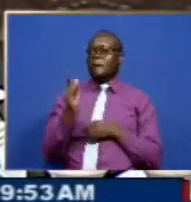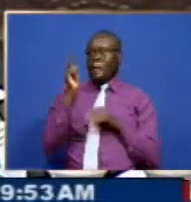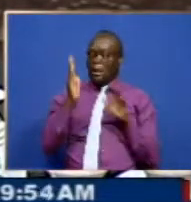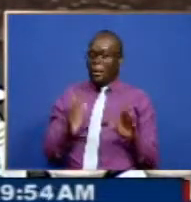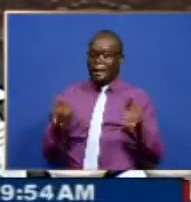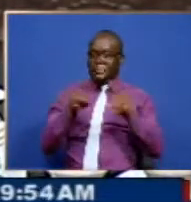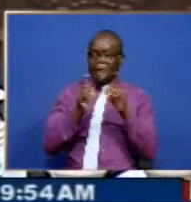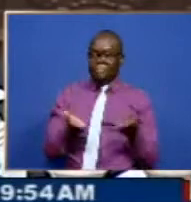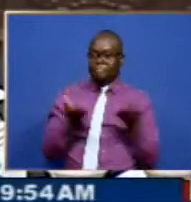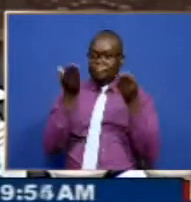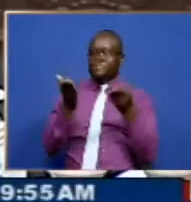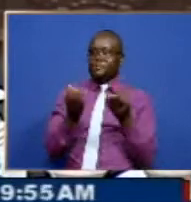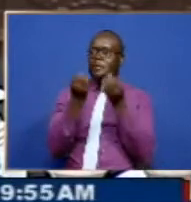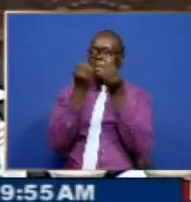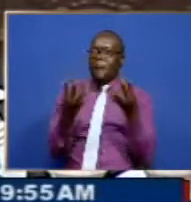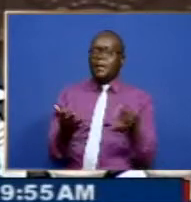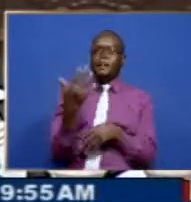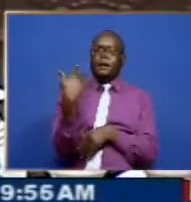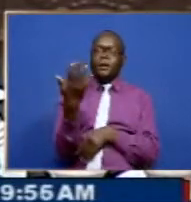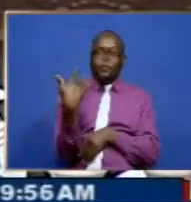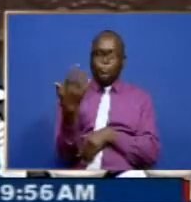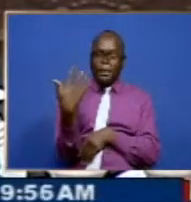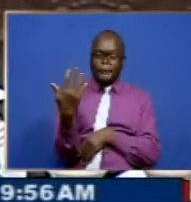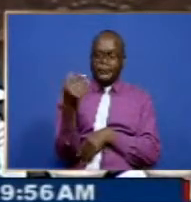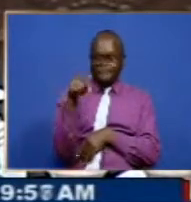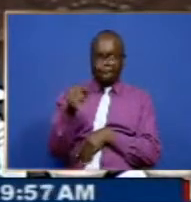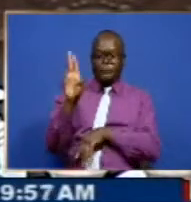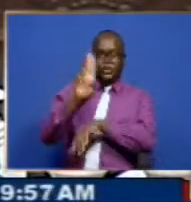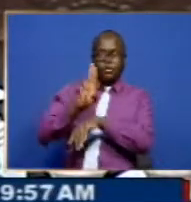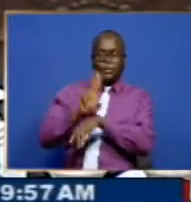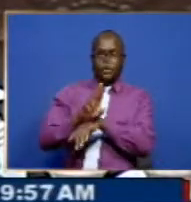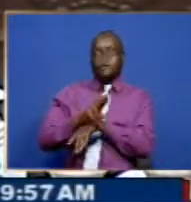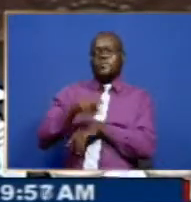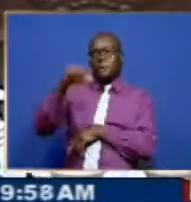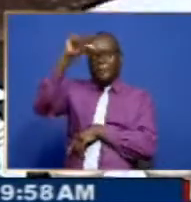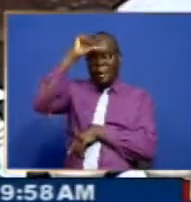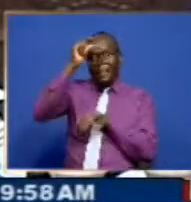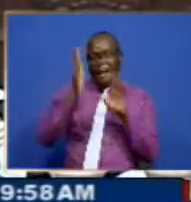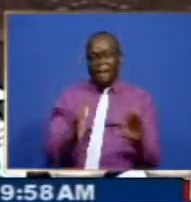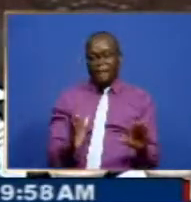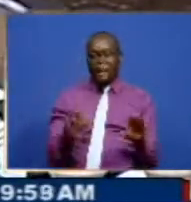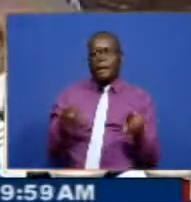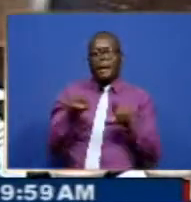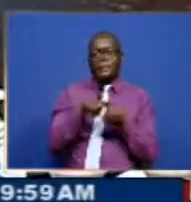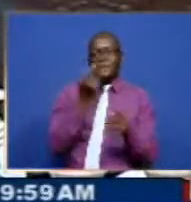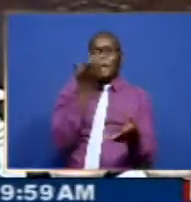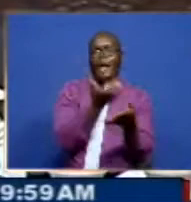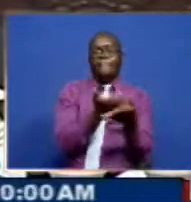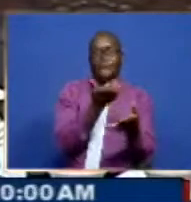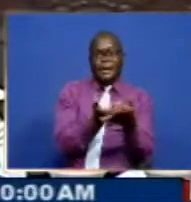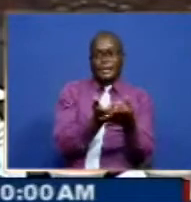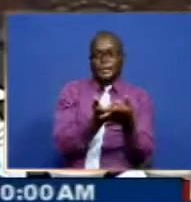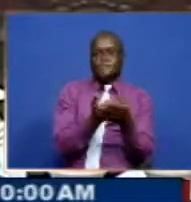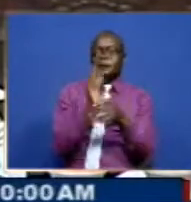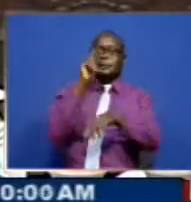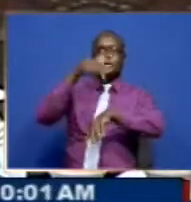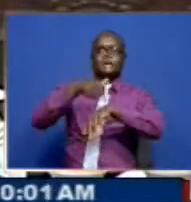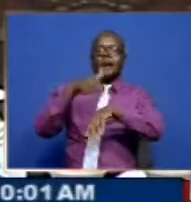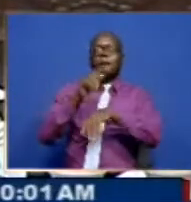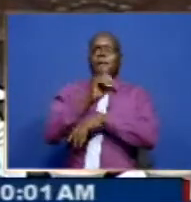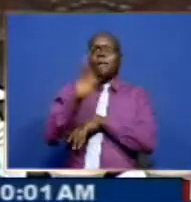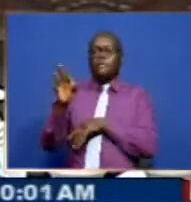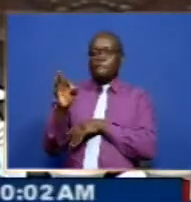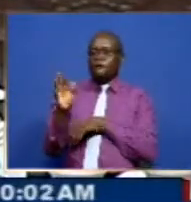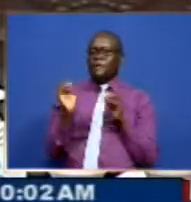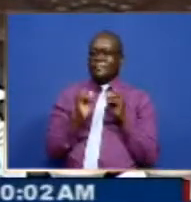also forwarded a bundle of documents which would be adduced by the governor as evidence during the